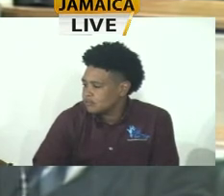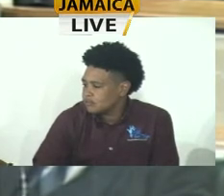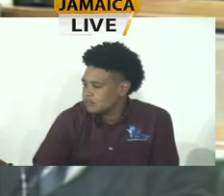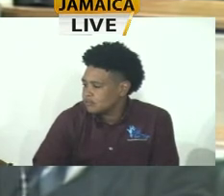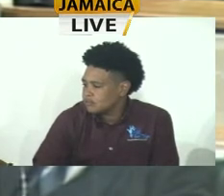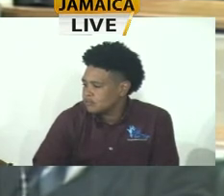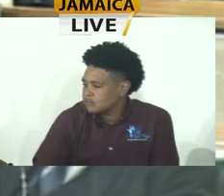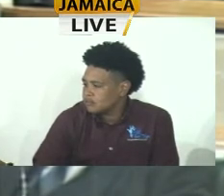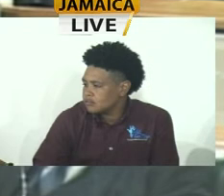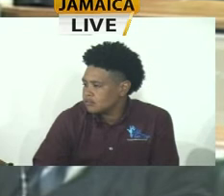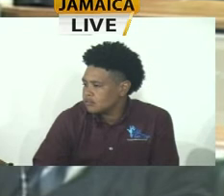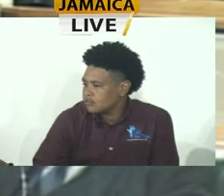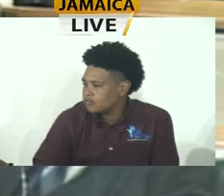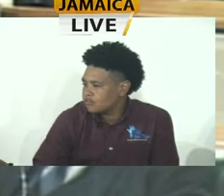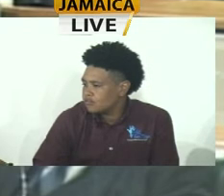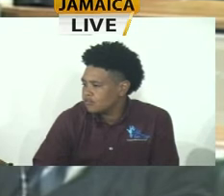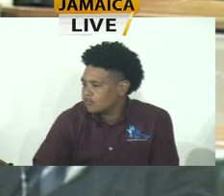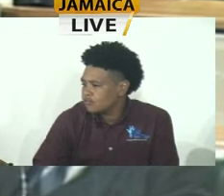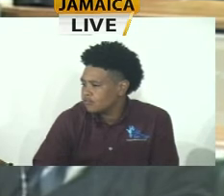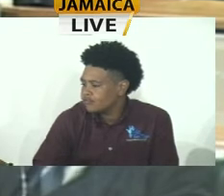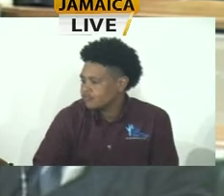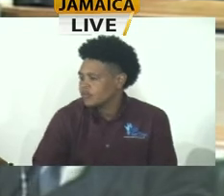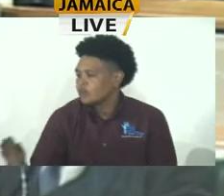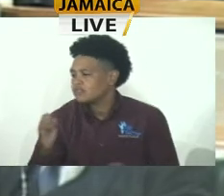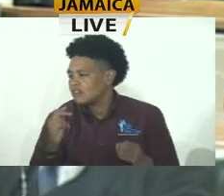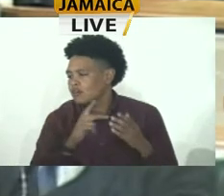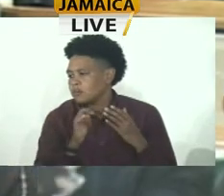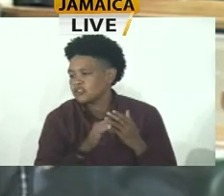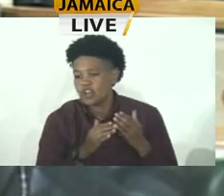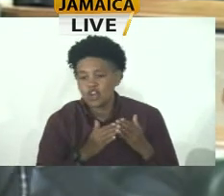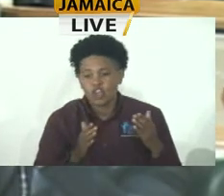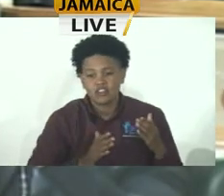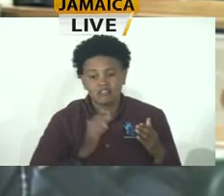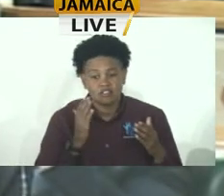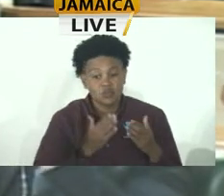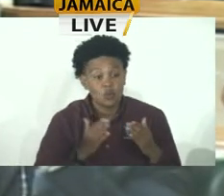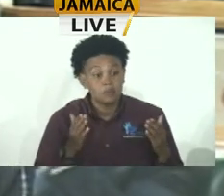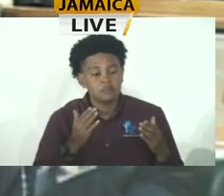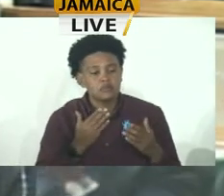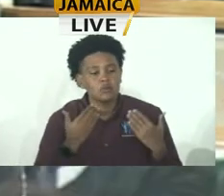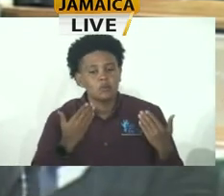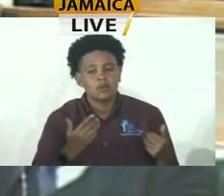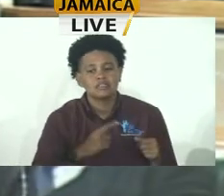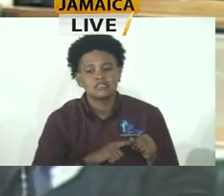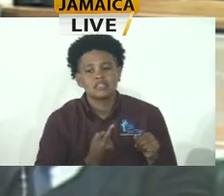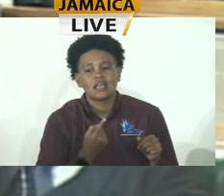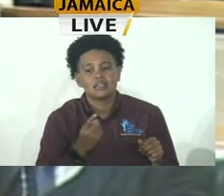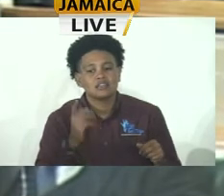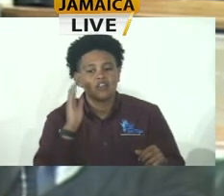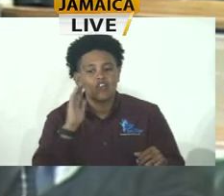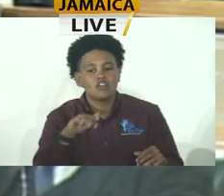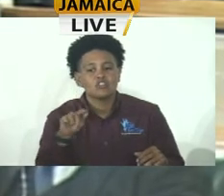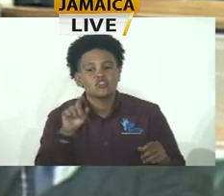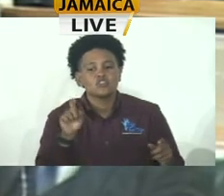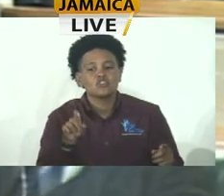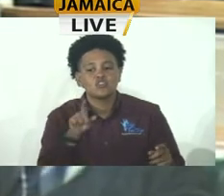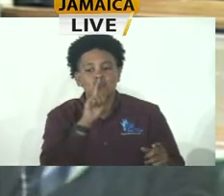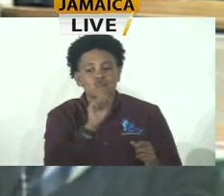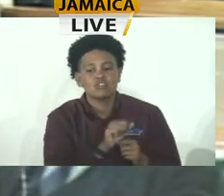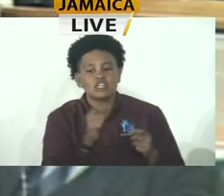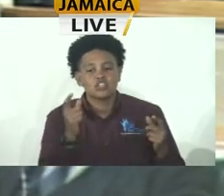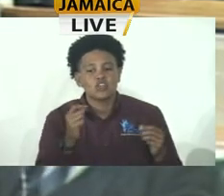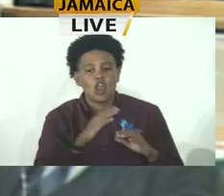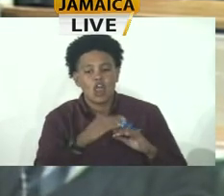open to get them started and the idea behind it madam speaker is that all of this should really be done